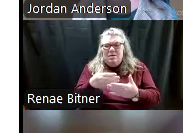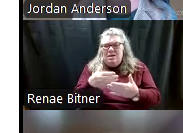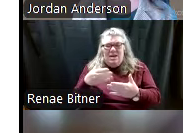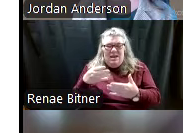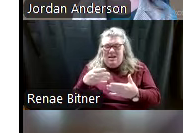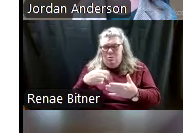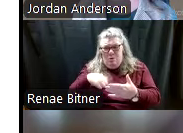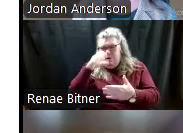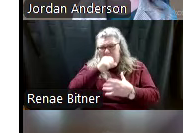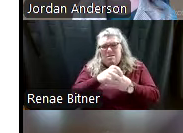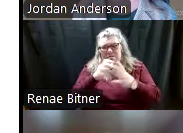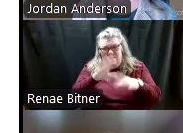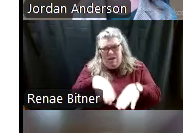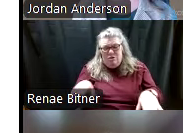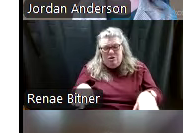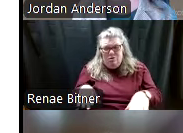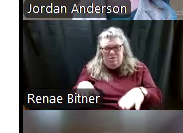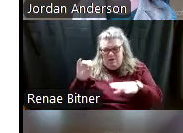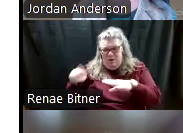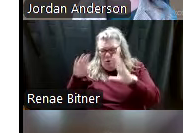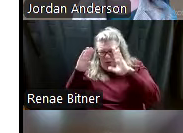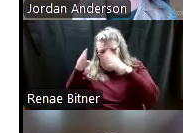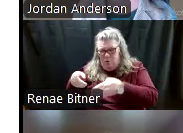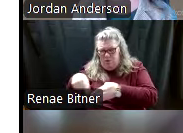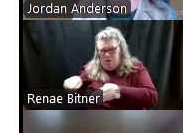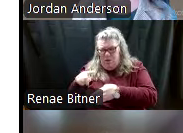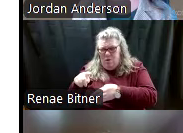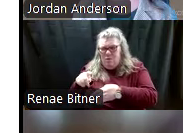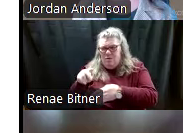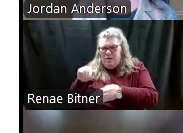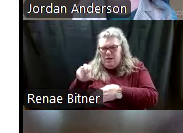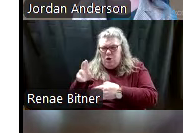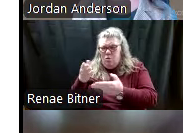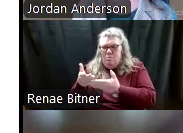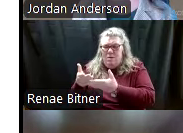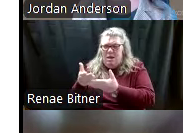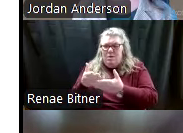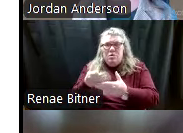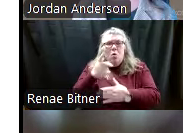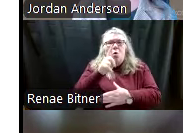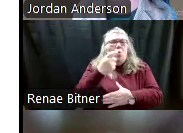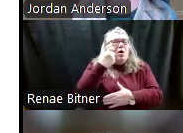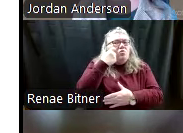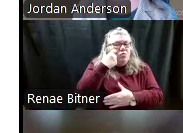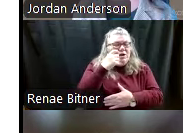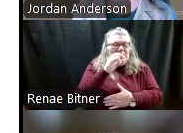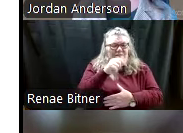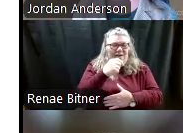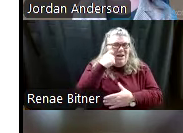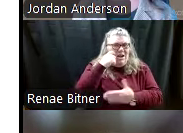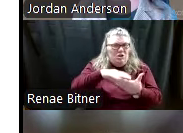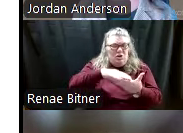of our children that we see. And one of the more recent facts that I had just heard in another session